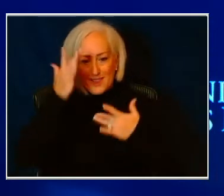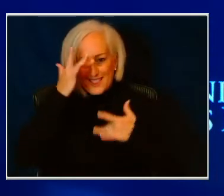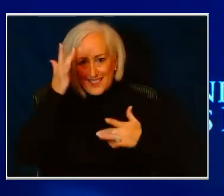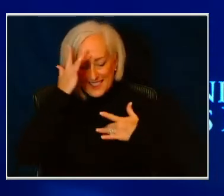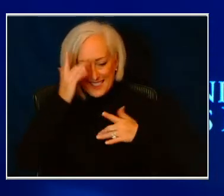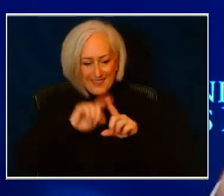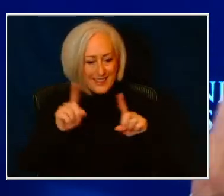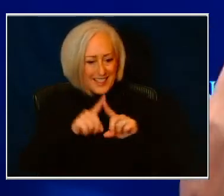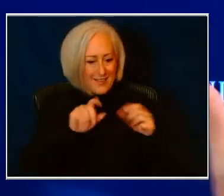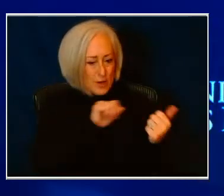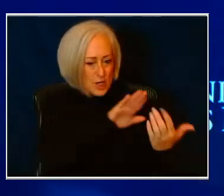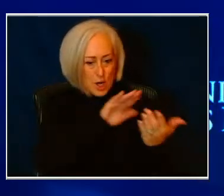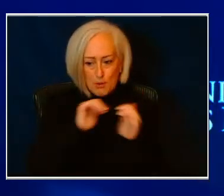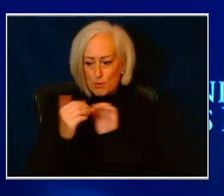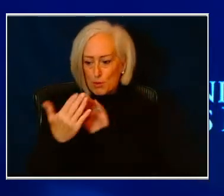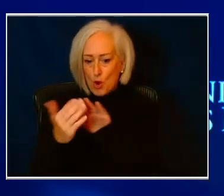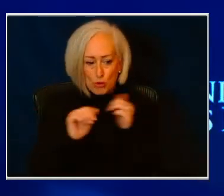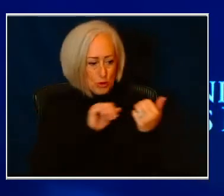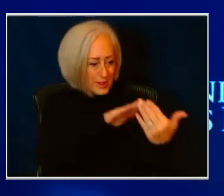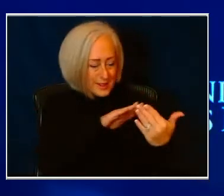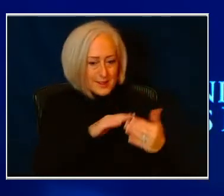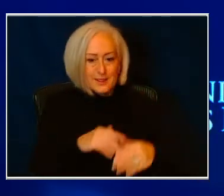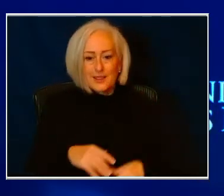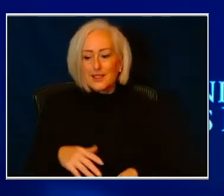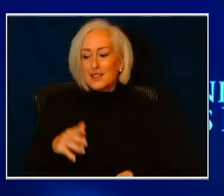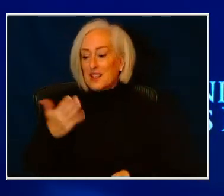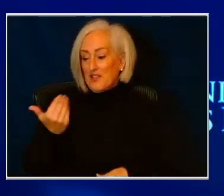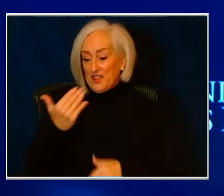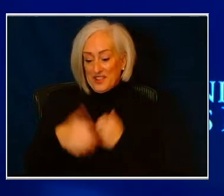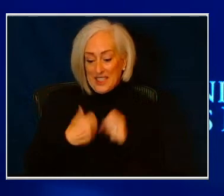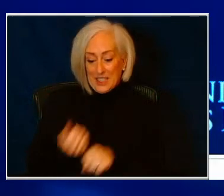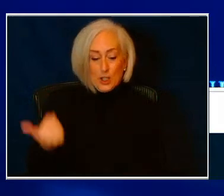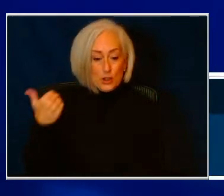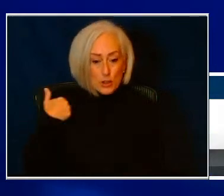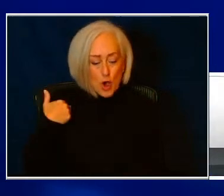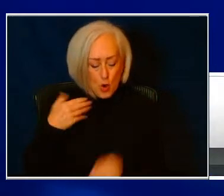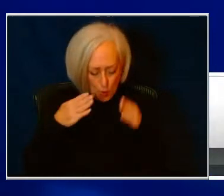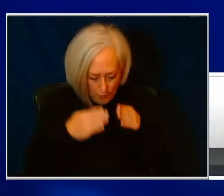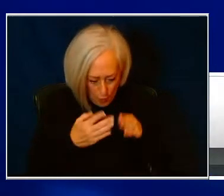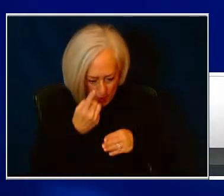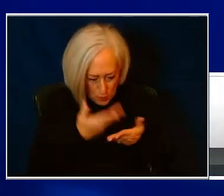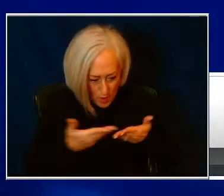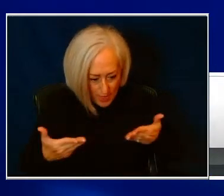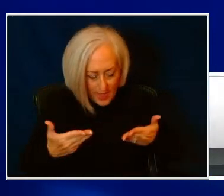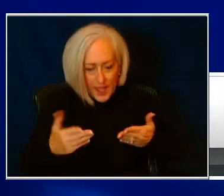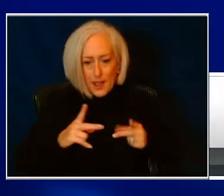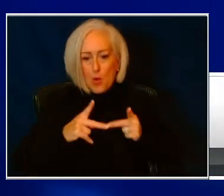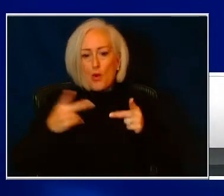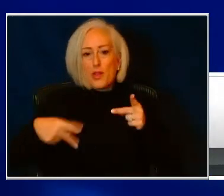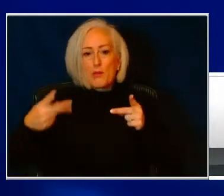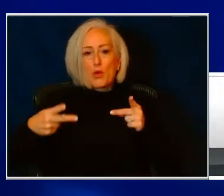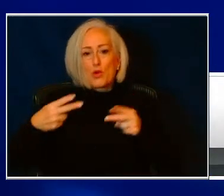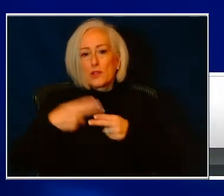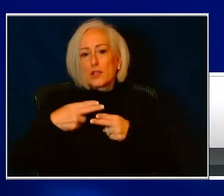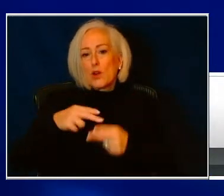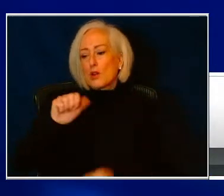years ago. We were just going after amyloid, this protein in the brain, amyloid, which has led to these new drugs.